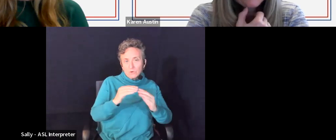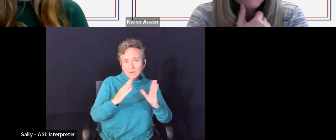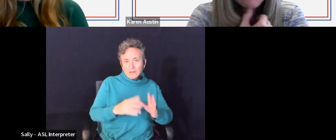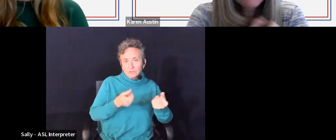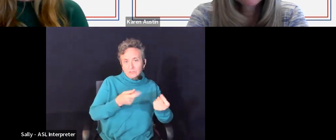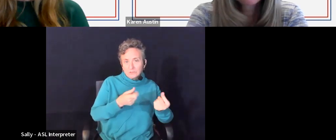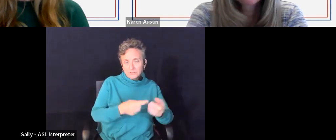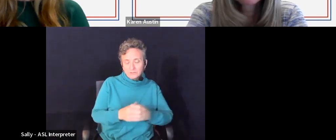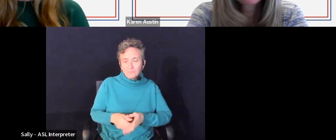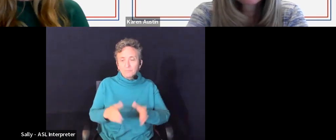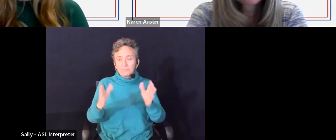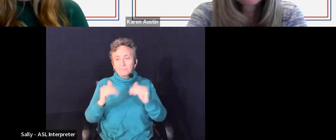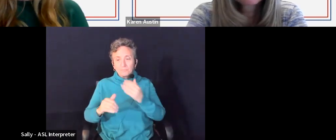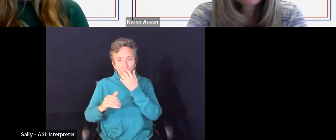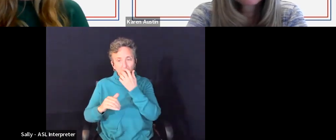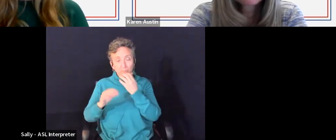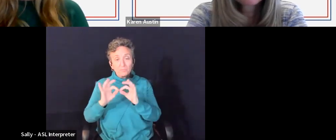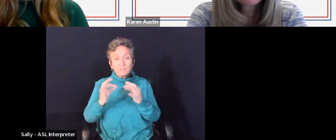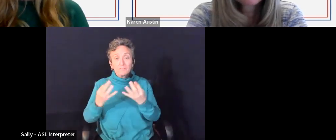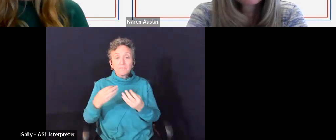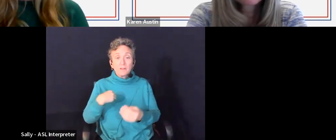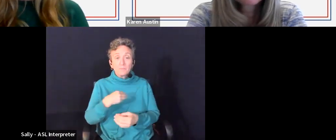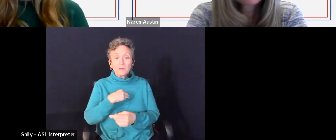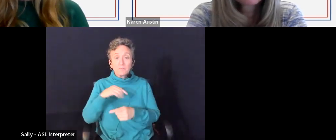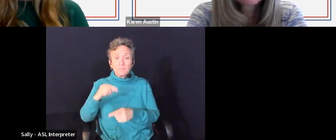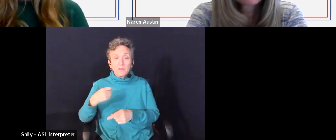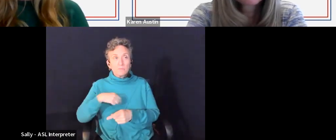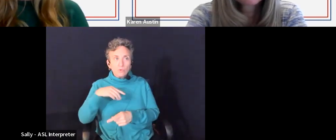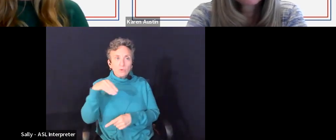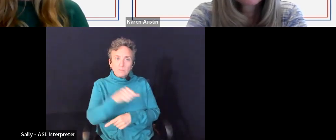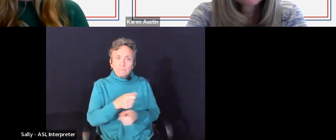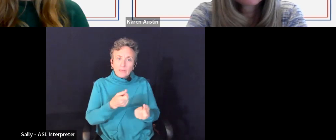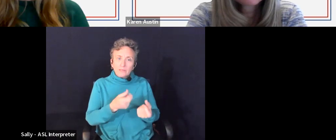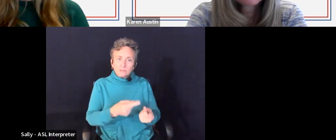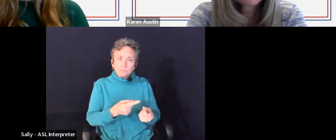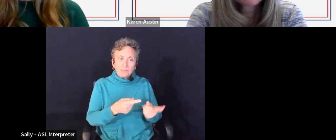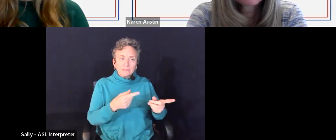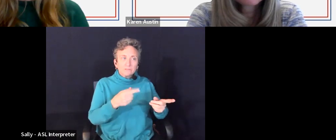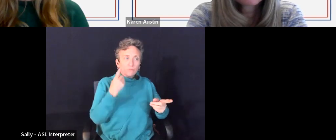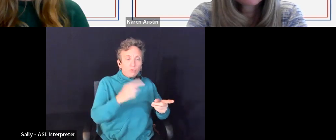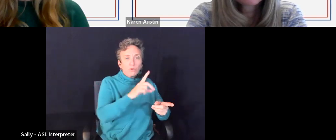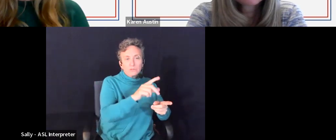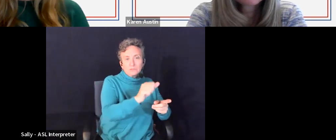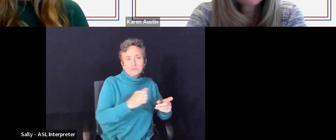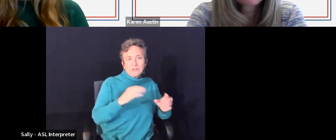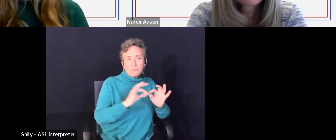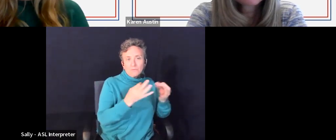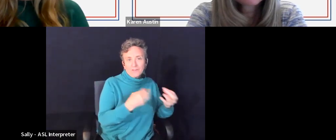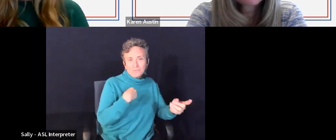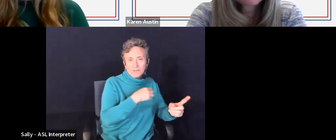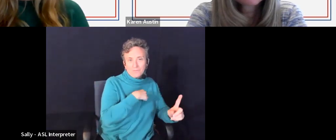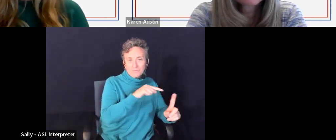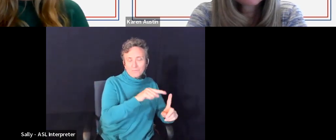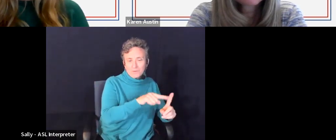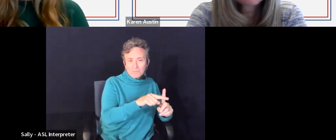As family members, we pay for expenses for our family member with an IAble account. When request reimbursement, what documentation